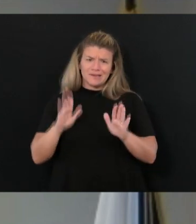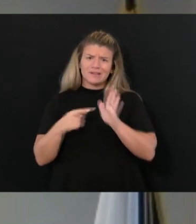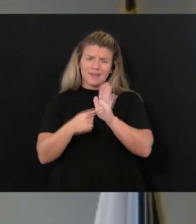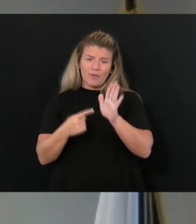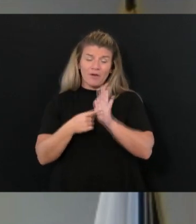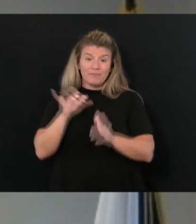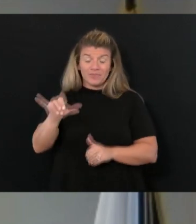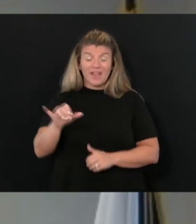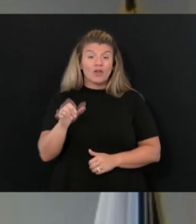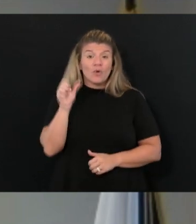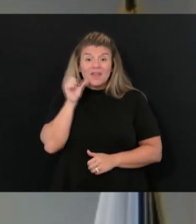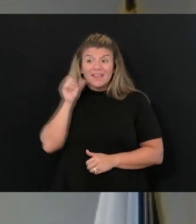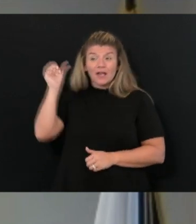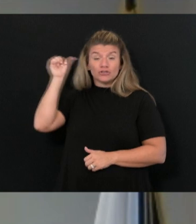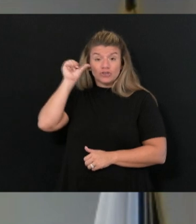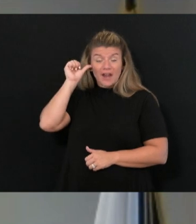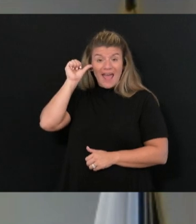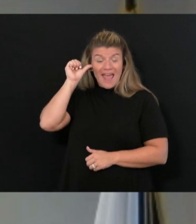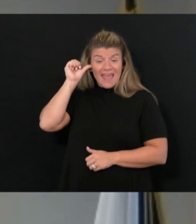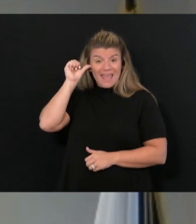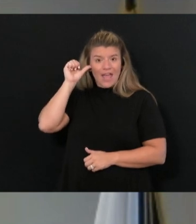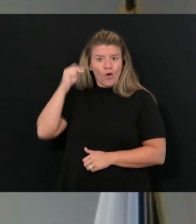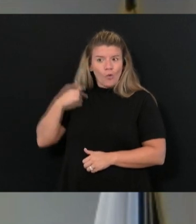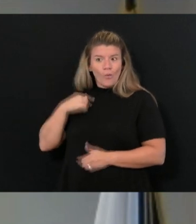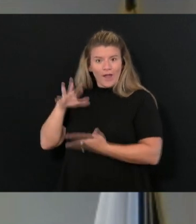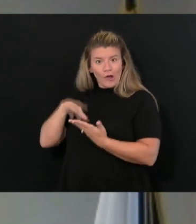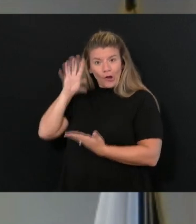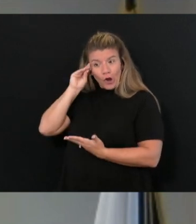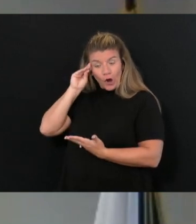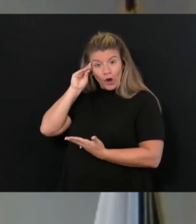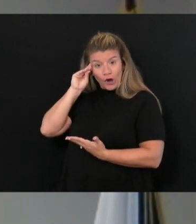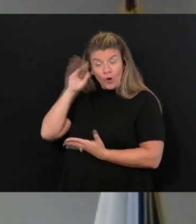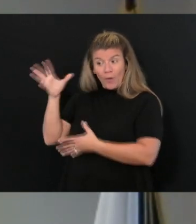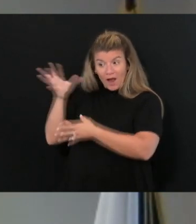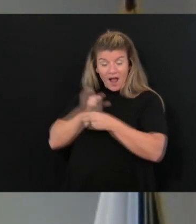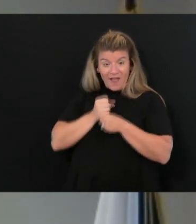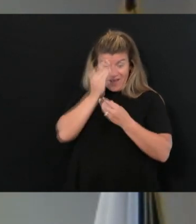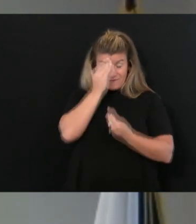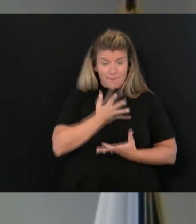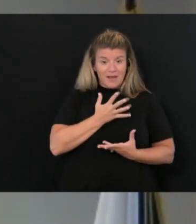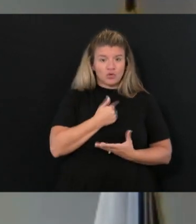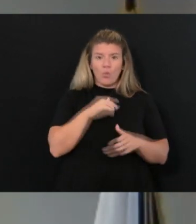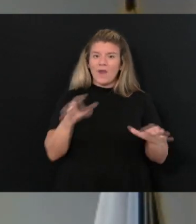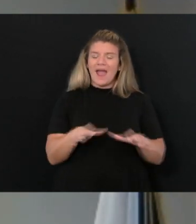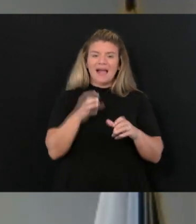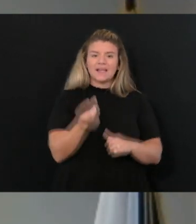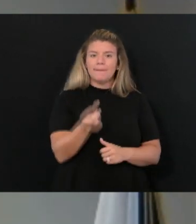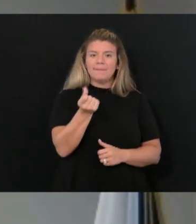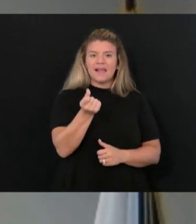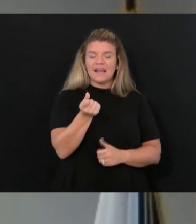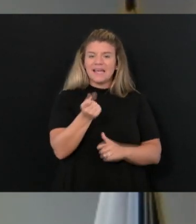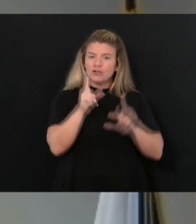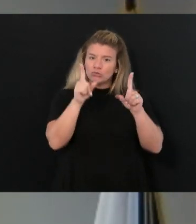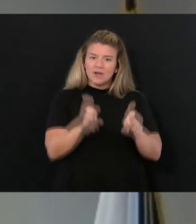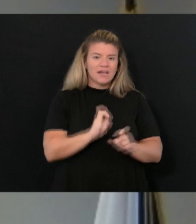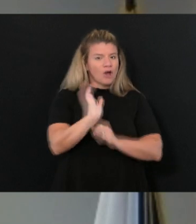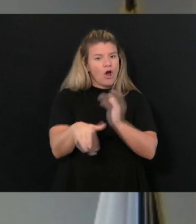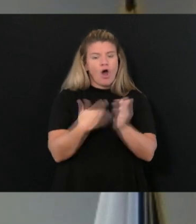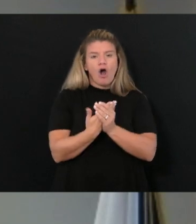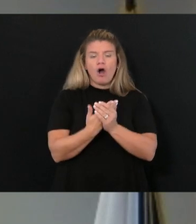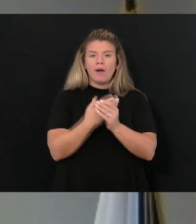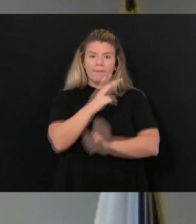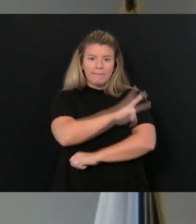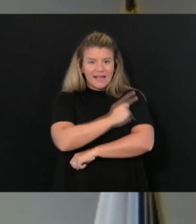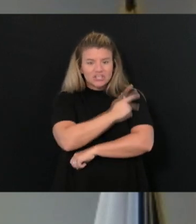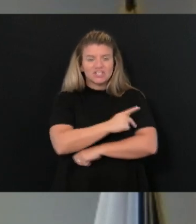that yesterday. I will say Stonerise acted immediately to test all patients in the facility, all staff